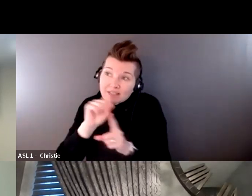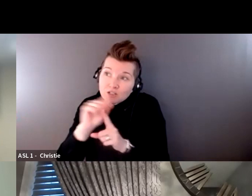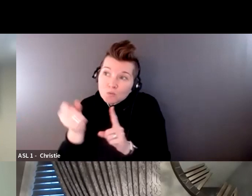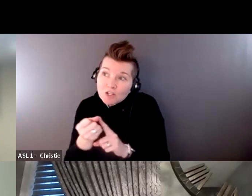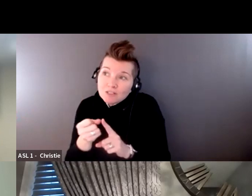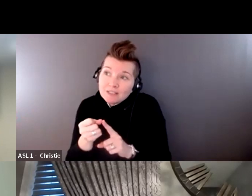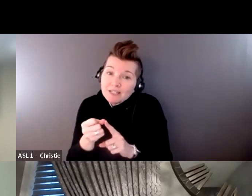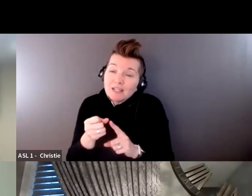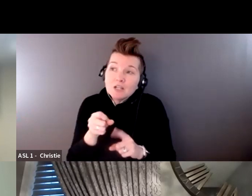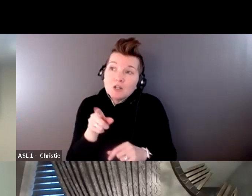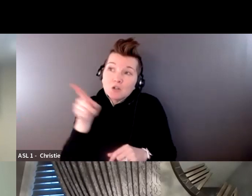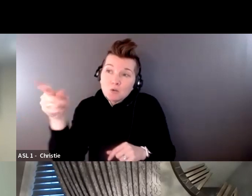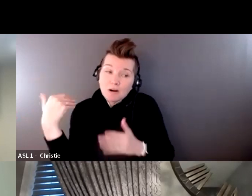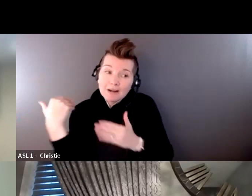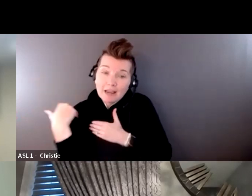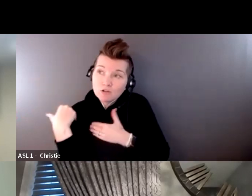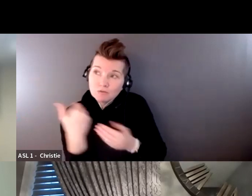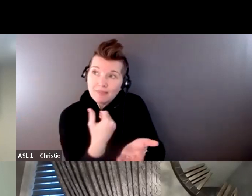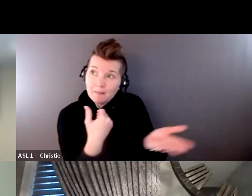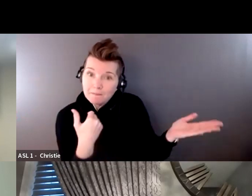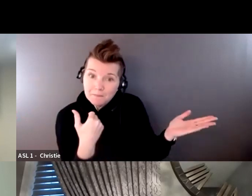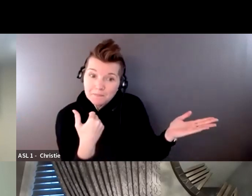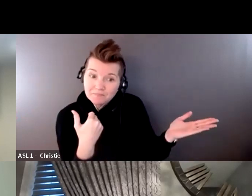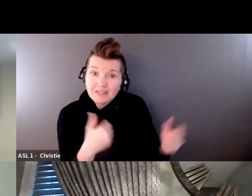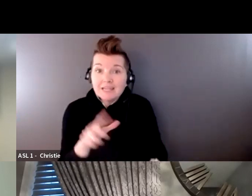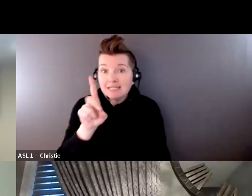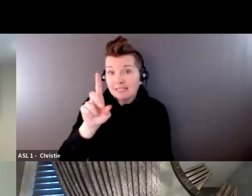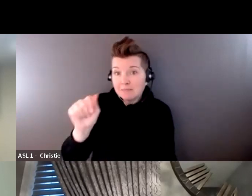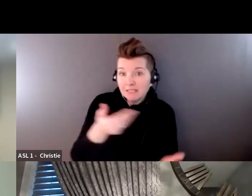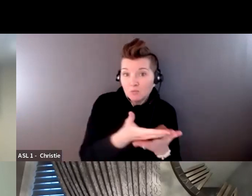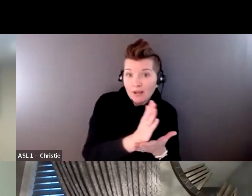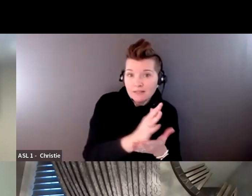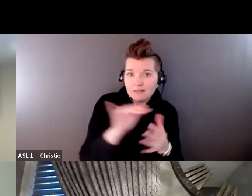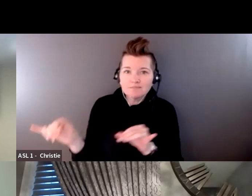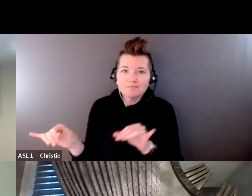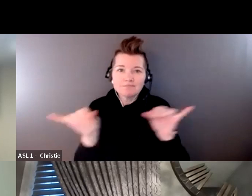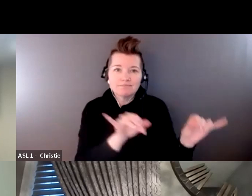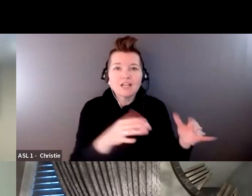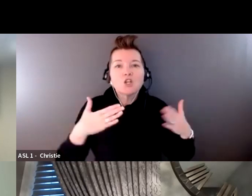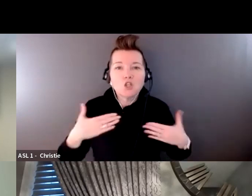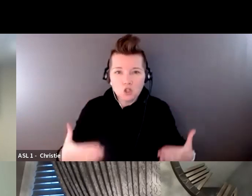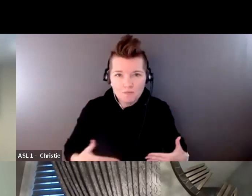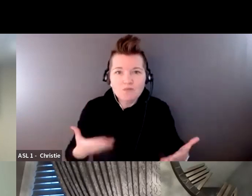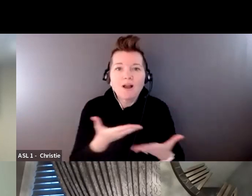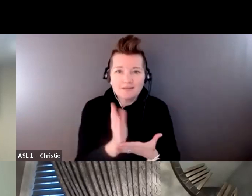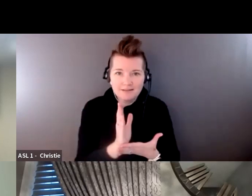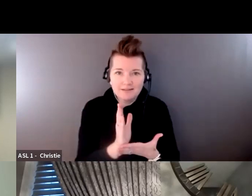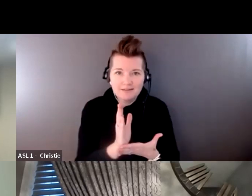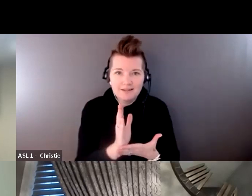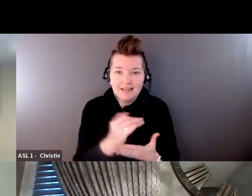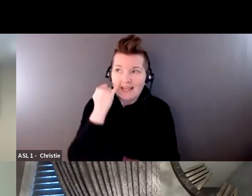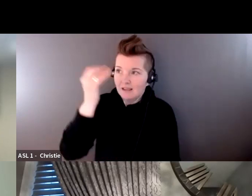you? Disability rights are human rights. And so again, framing it in those ways, I think